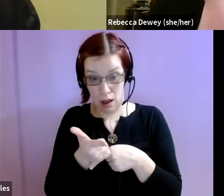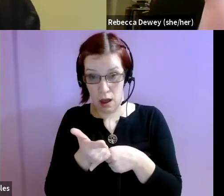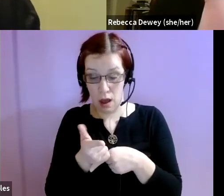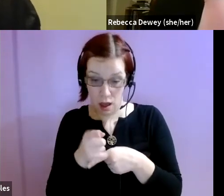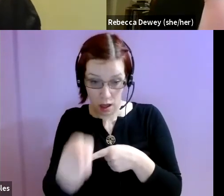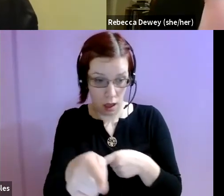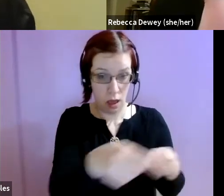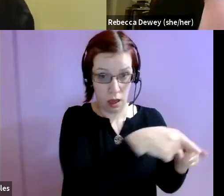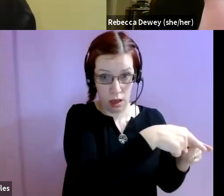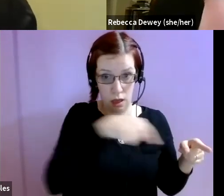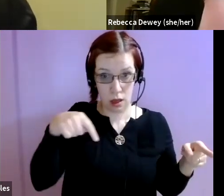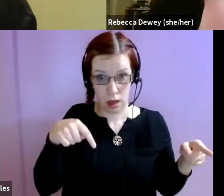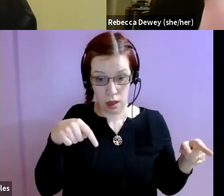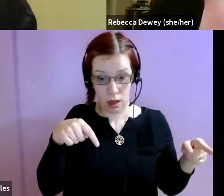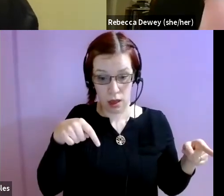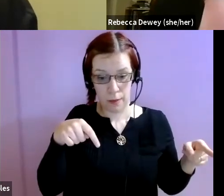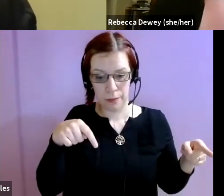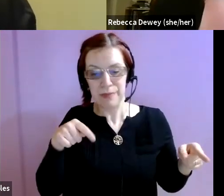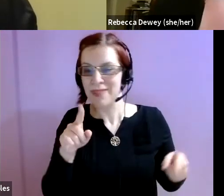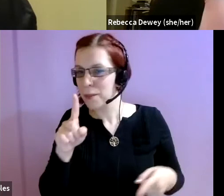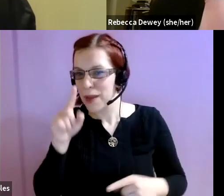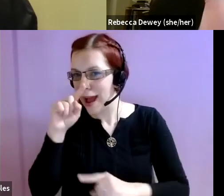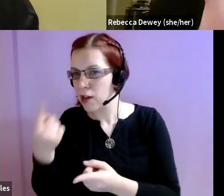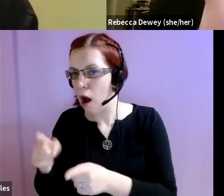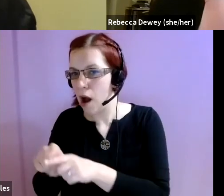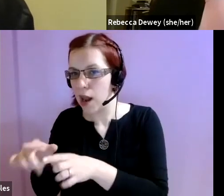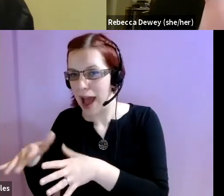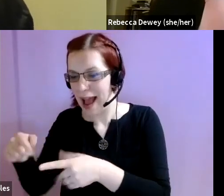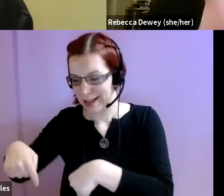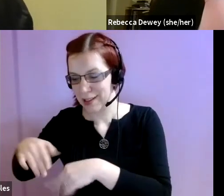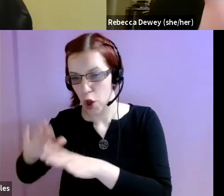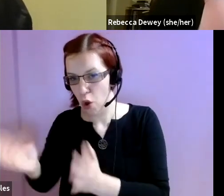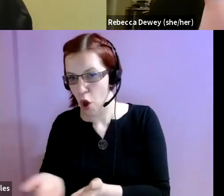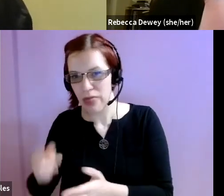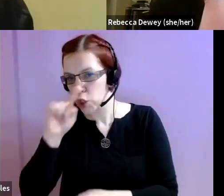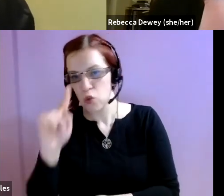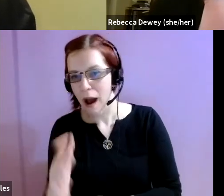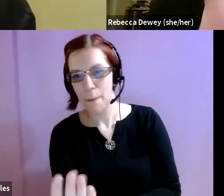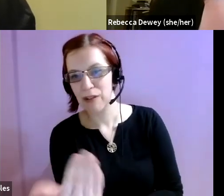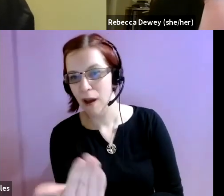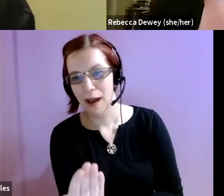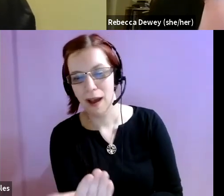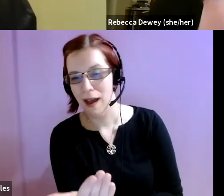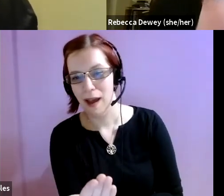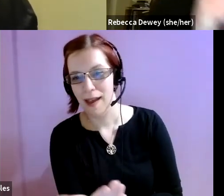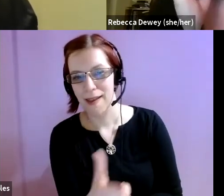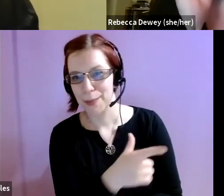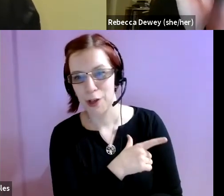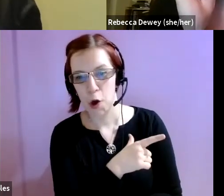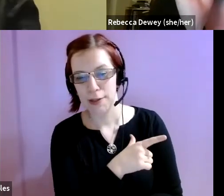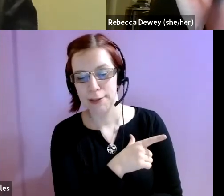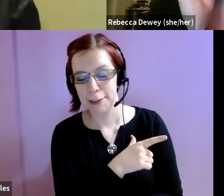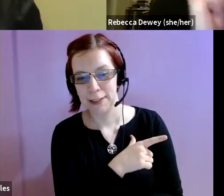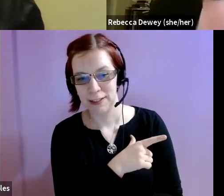spacecraft, but you can't do what we do on Earth, which is put a mirror and reflect the laser light back, because